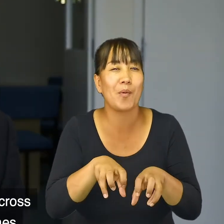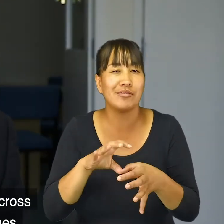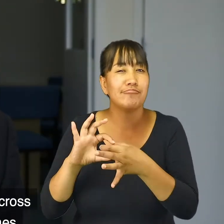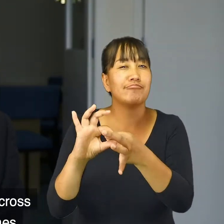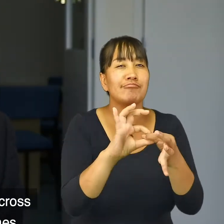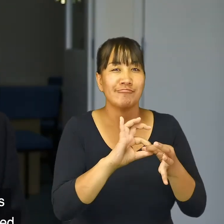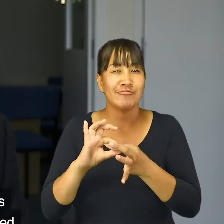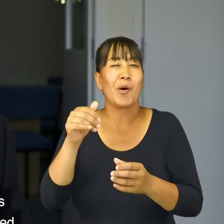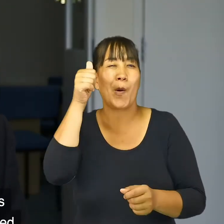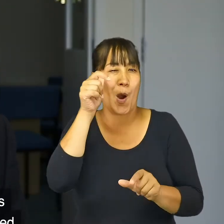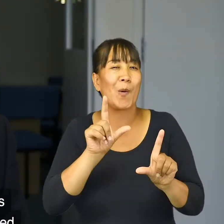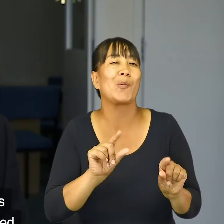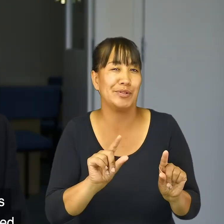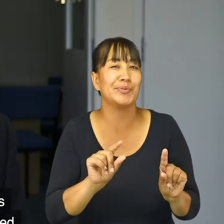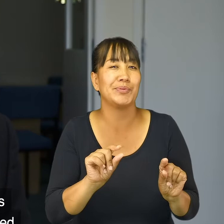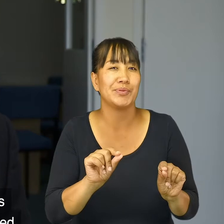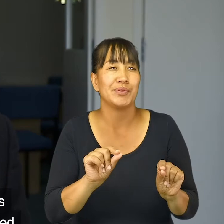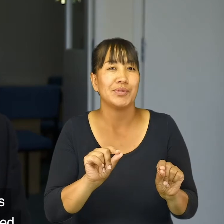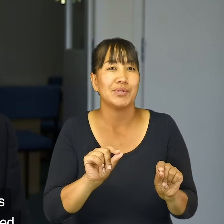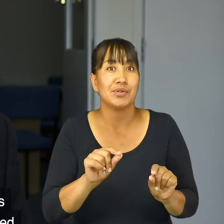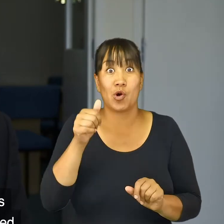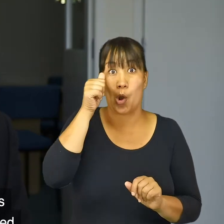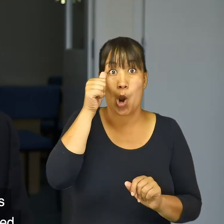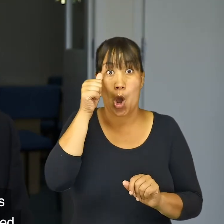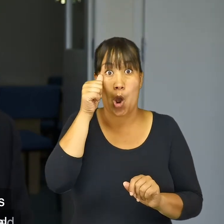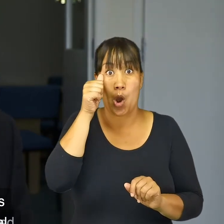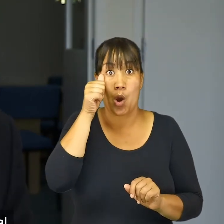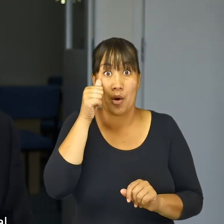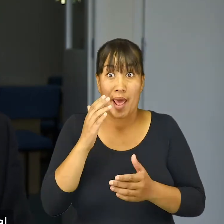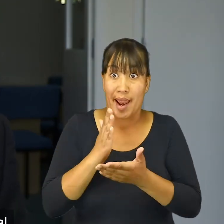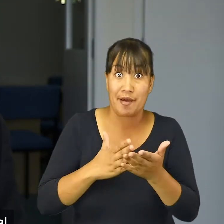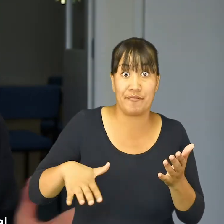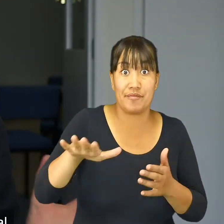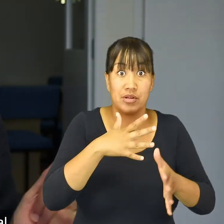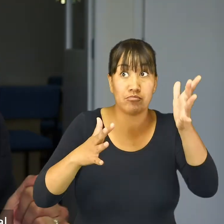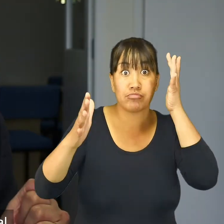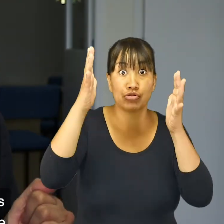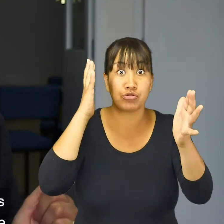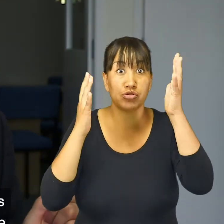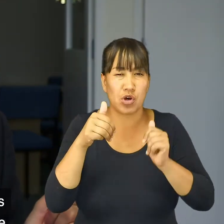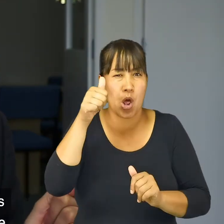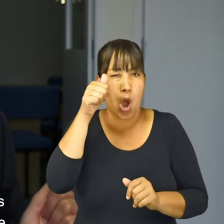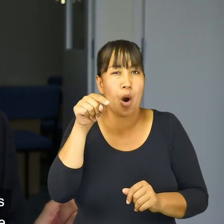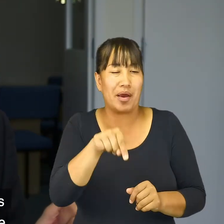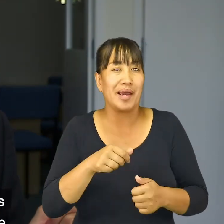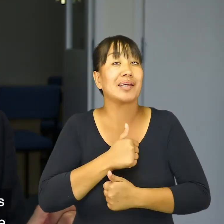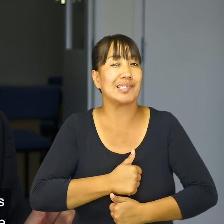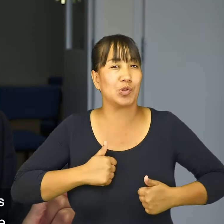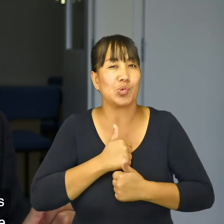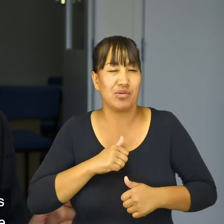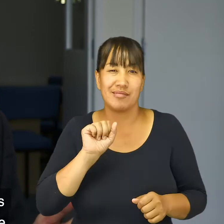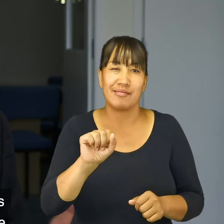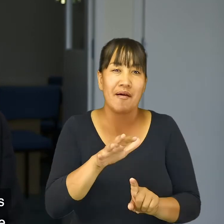the kiwi becomes an animal of reverence, an animal to be enjoyed, not put up on a pedestal. That's not where it lives in the